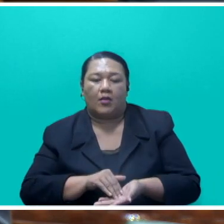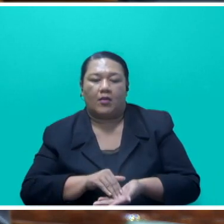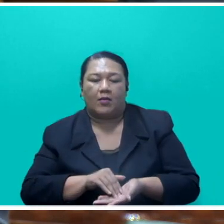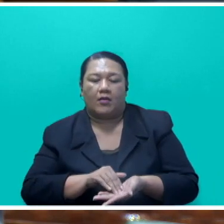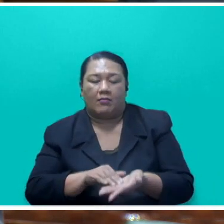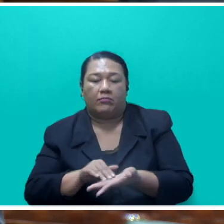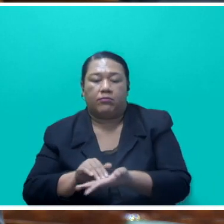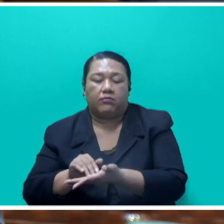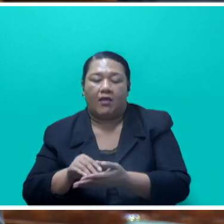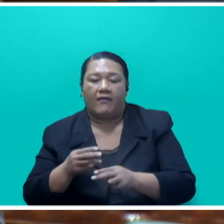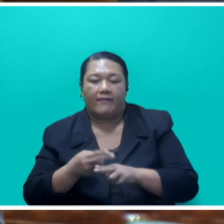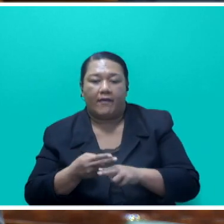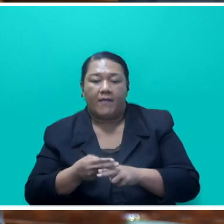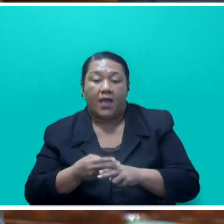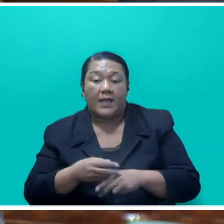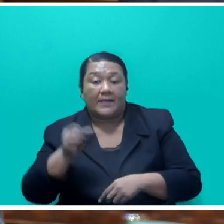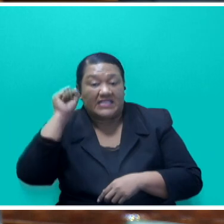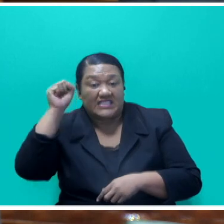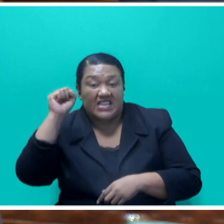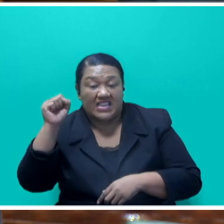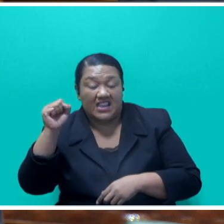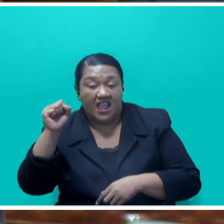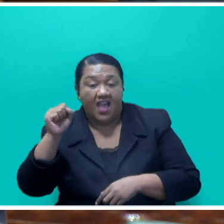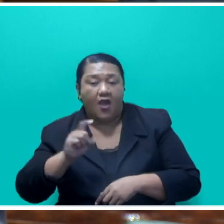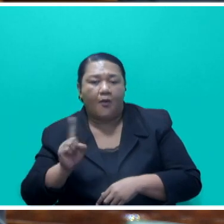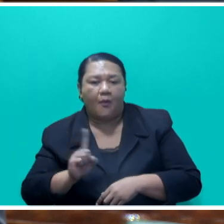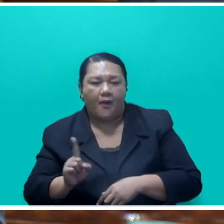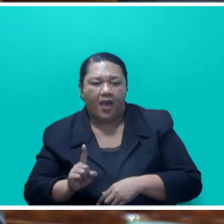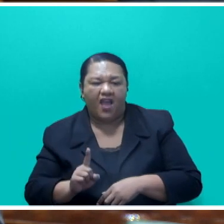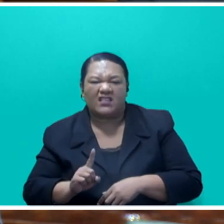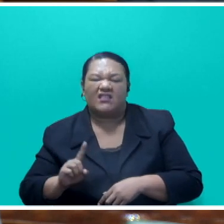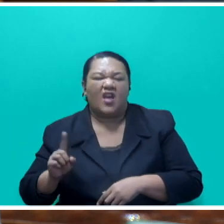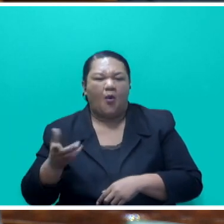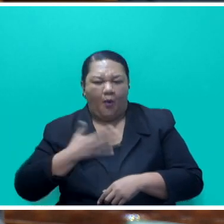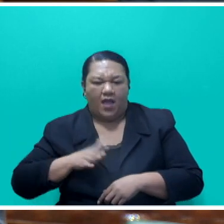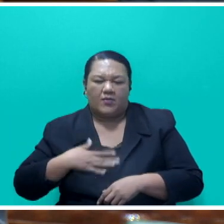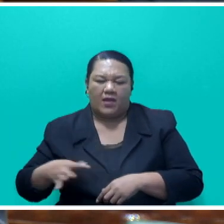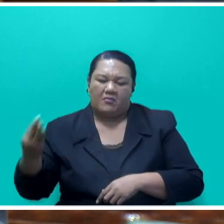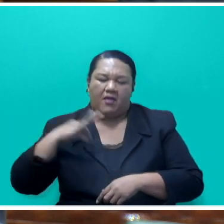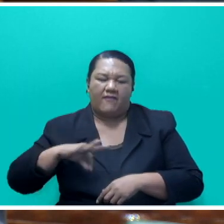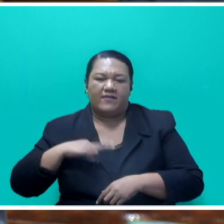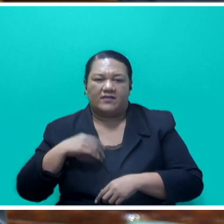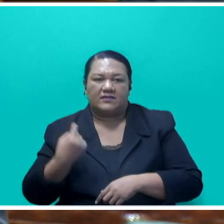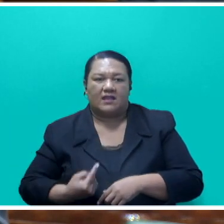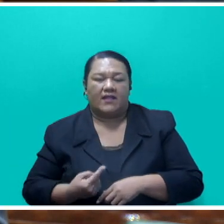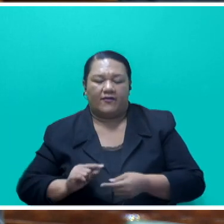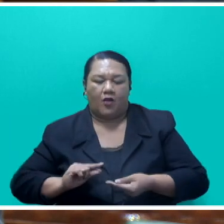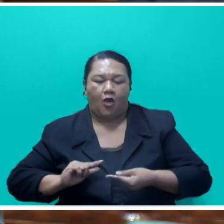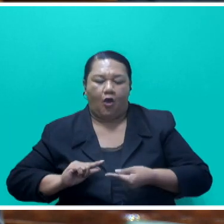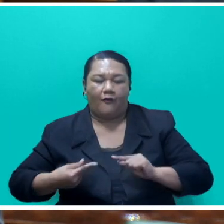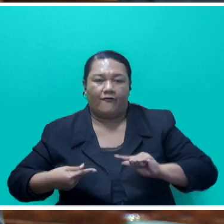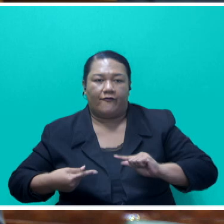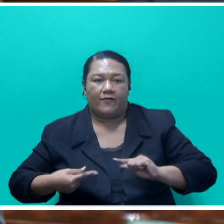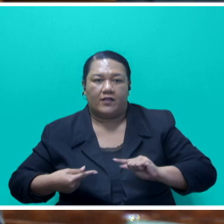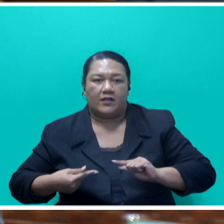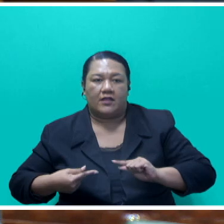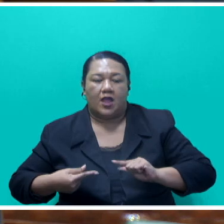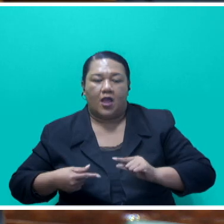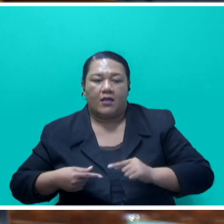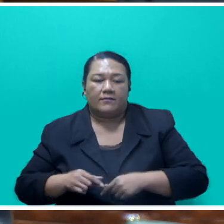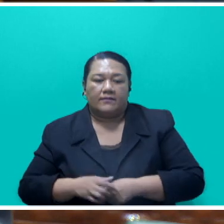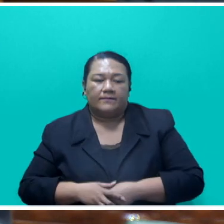them. Despite the childish and petty refusal by the opposition to accept the verdict of our people,